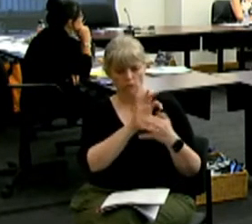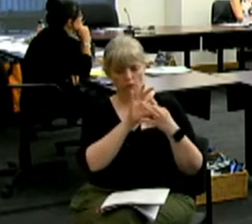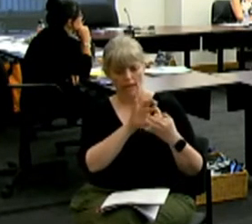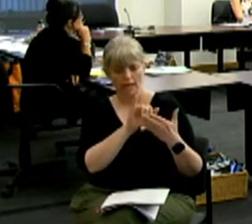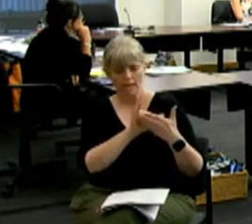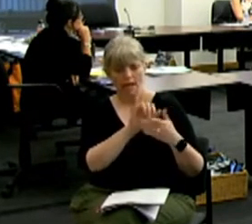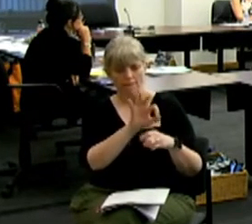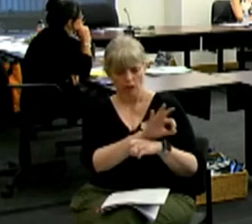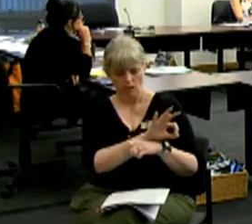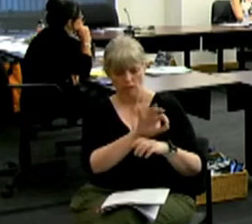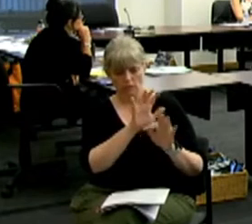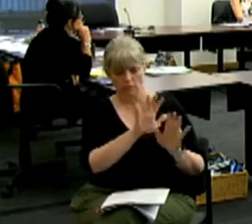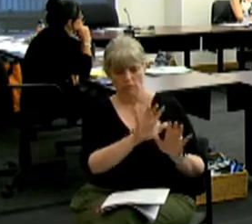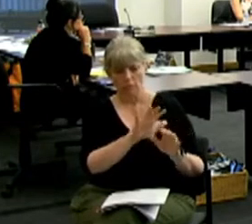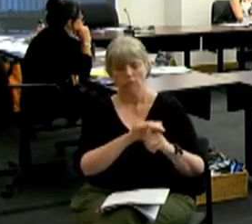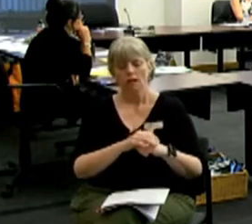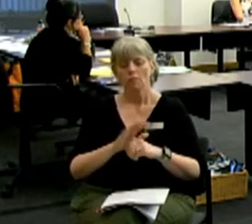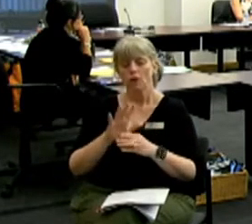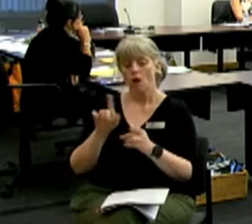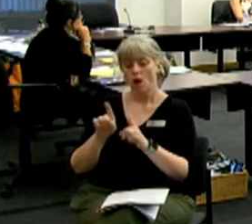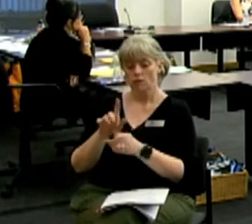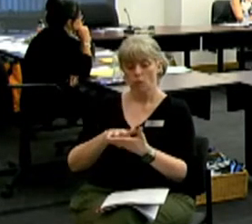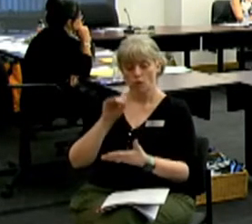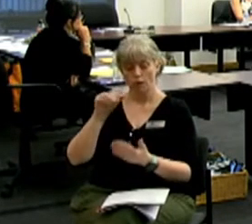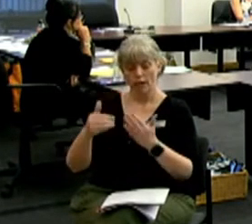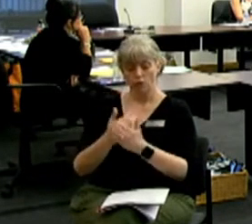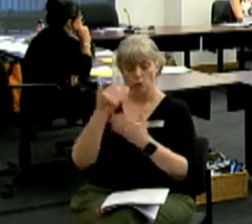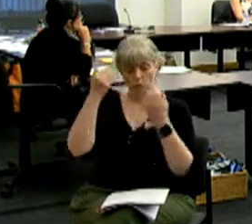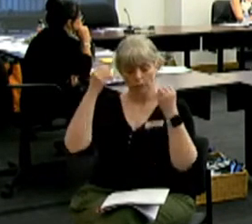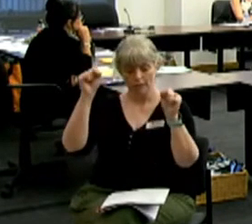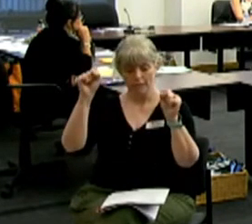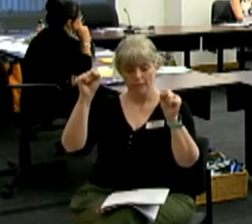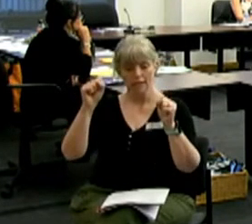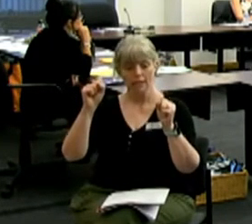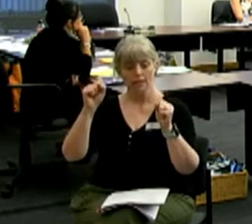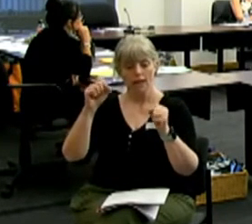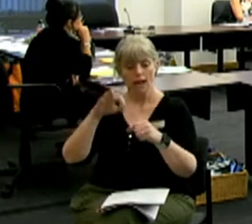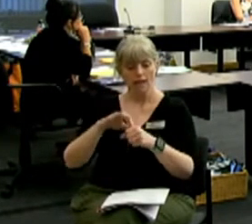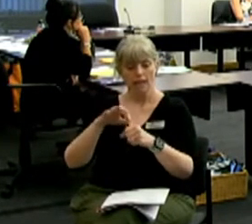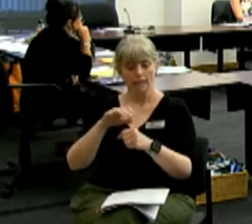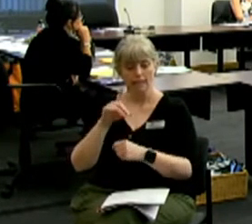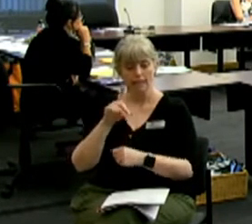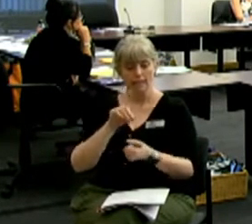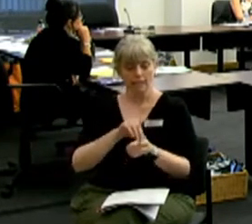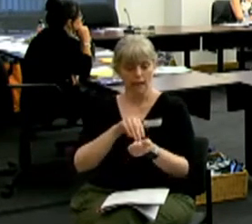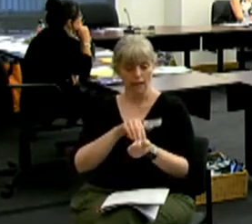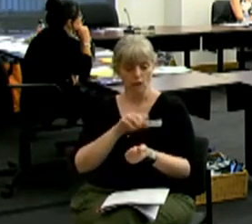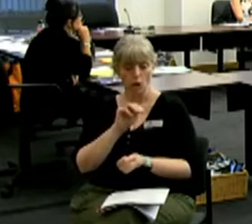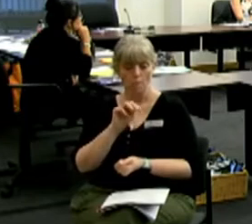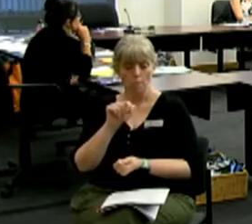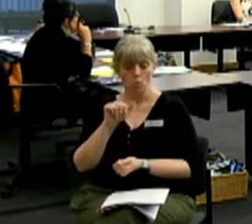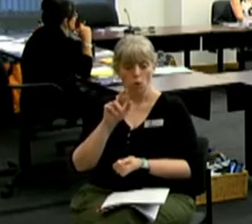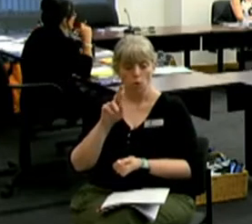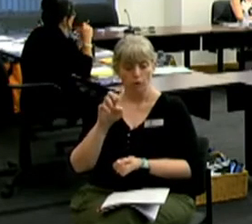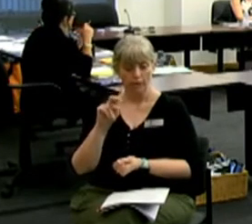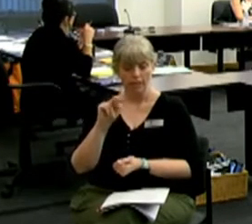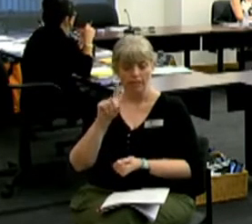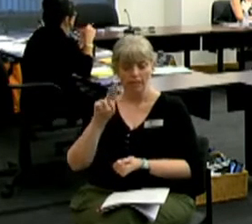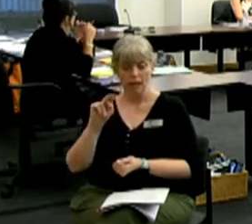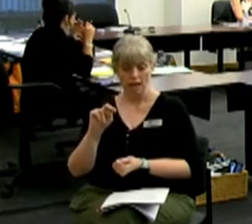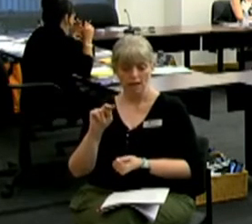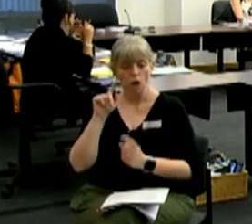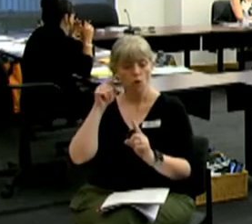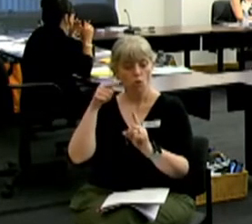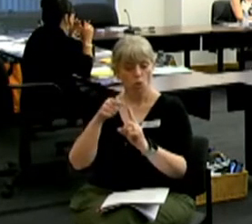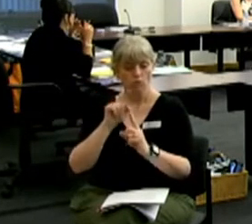function. We also learned that our new president-elect, Dr. Maureen Dunn from College of DuPage, her goals